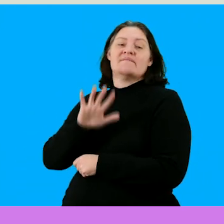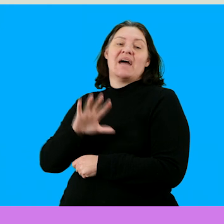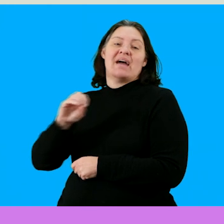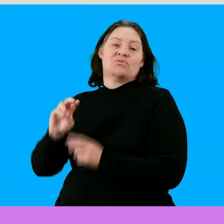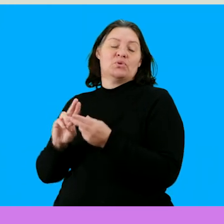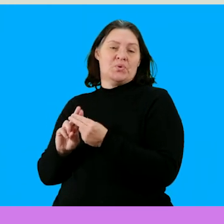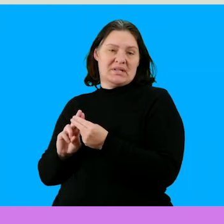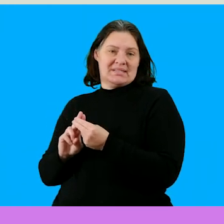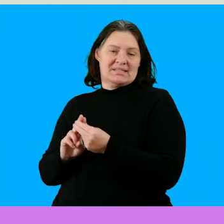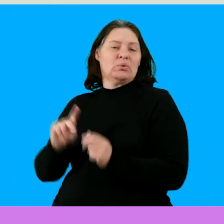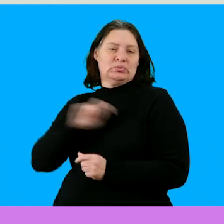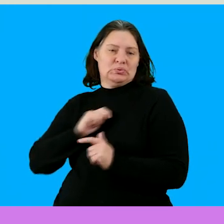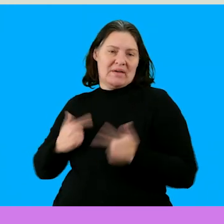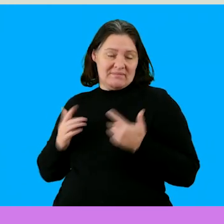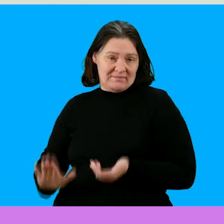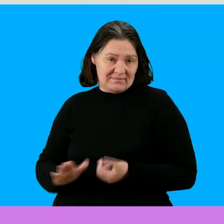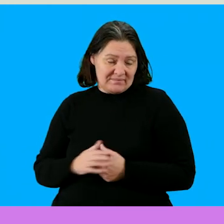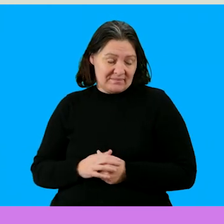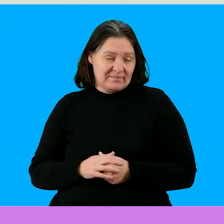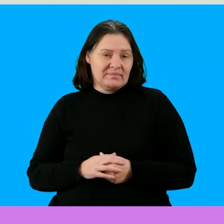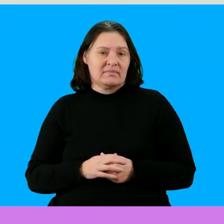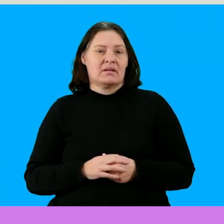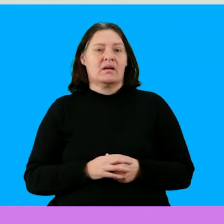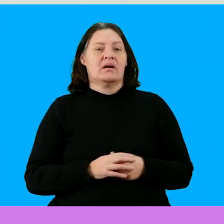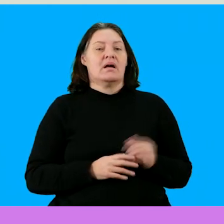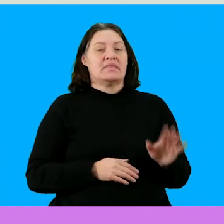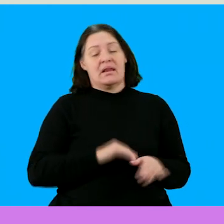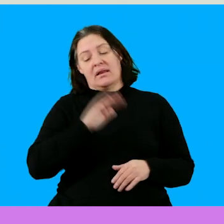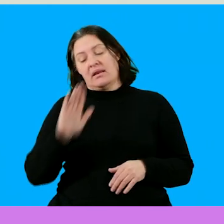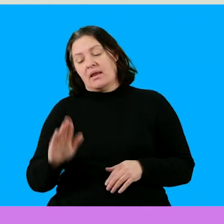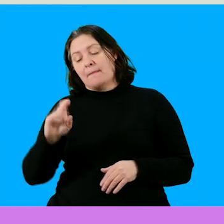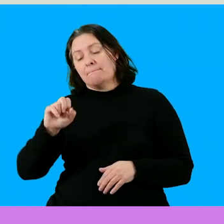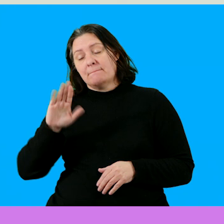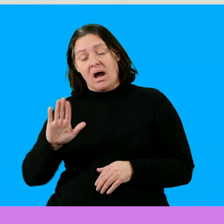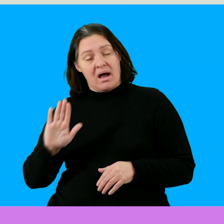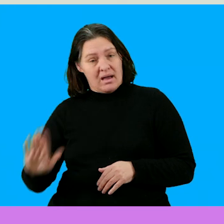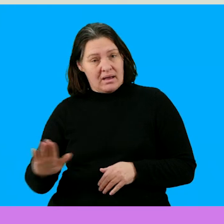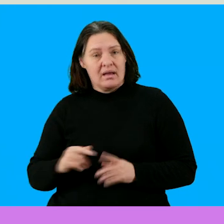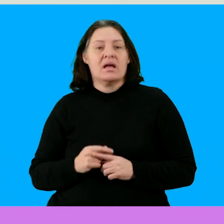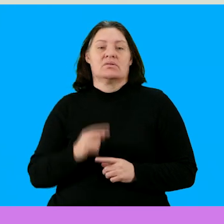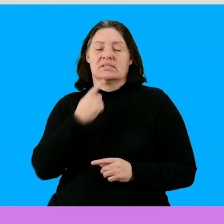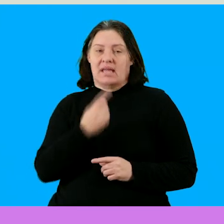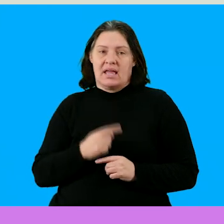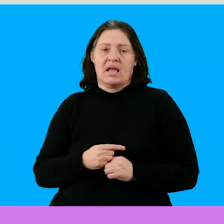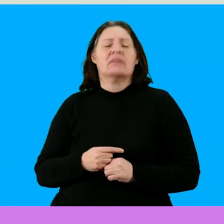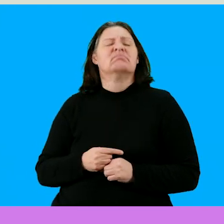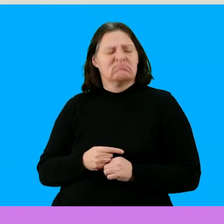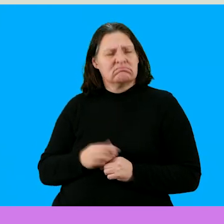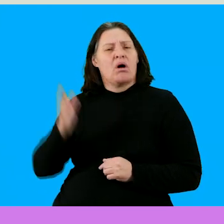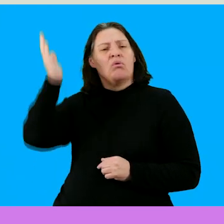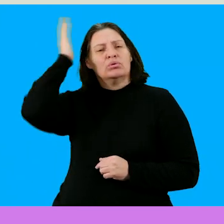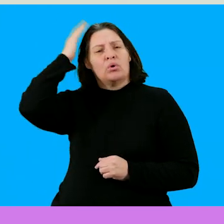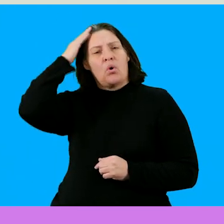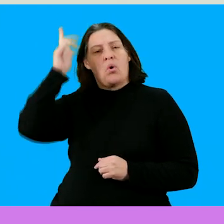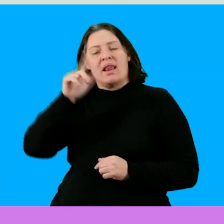is equivalent to 500 units in reality. Okay? Then on the other hand, we've looked at bar scales and we've indicated that